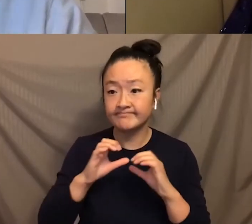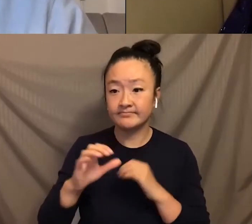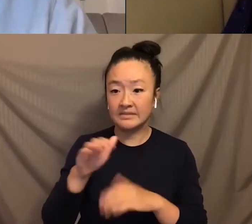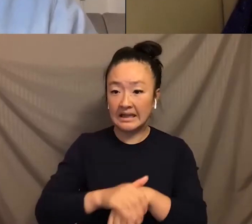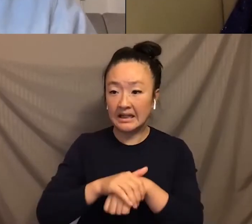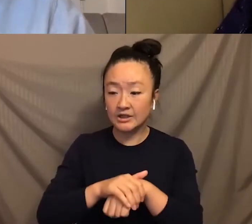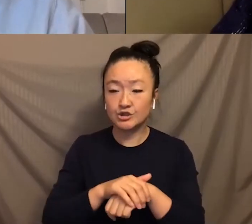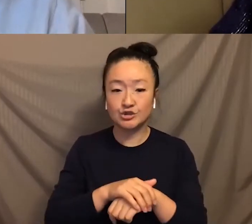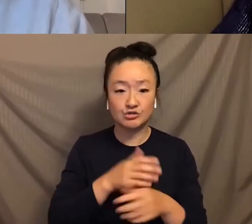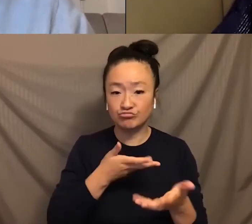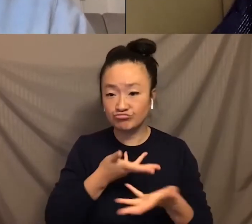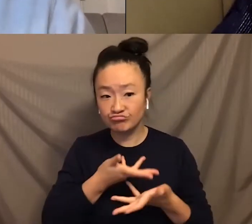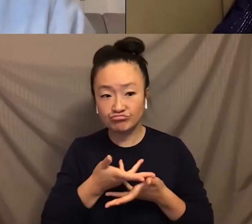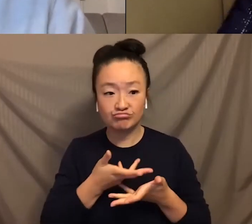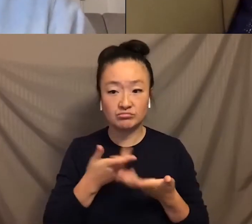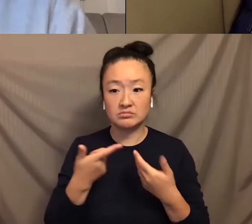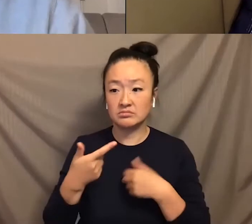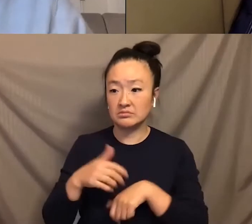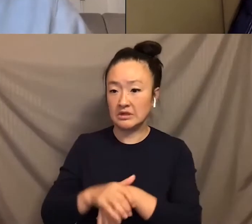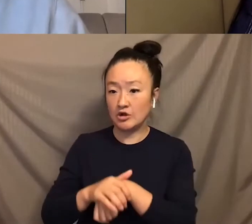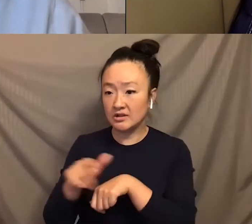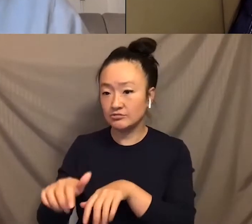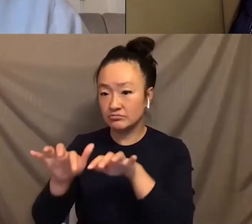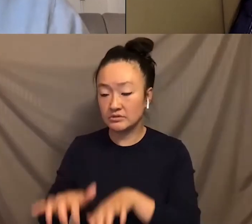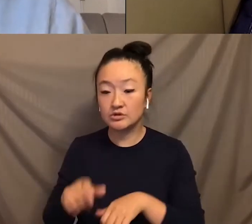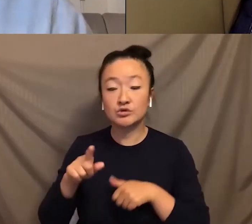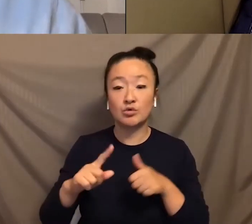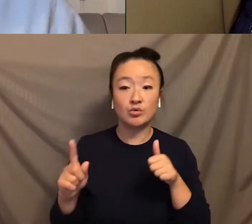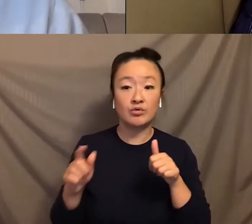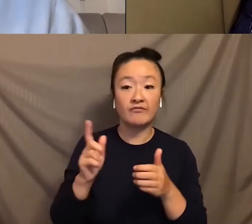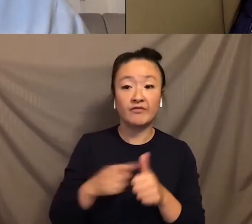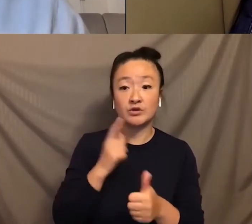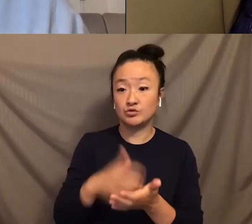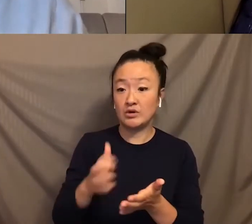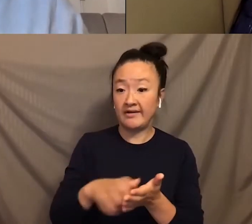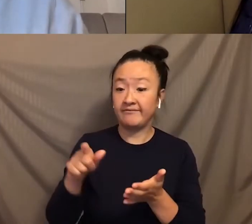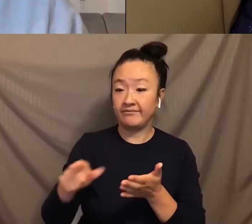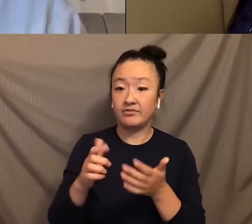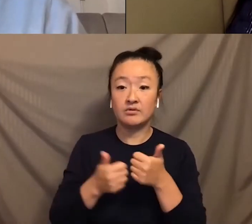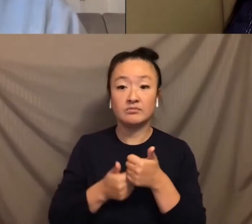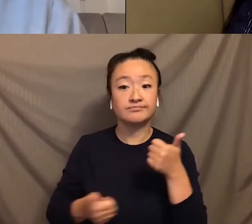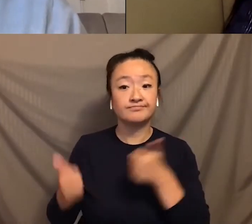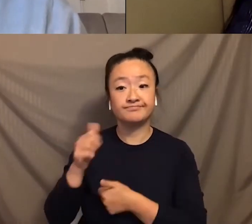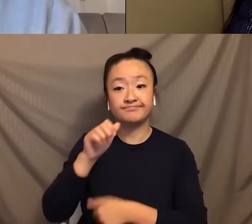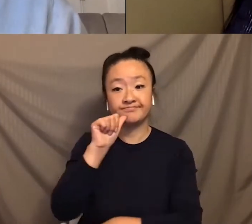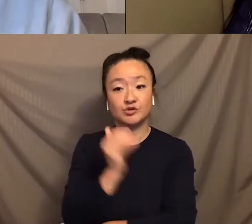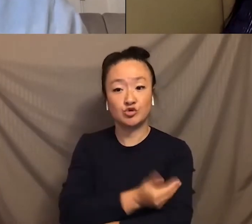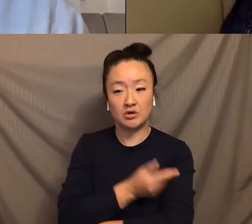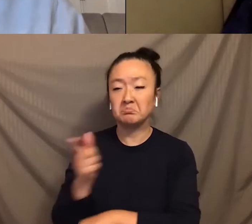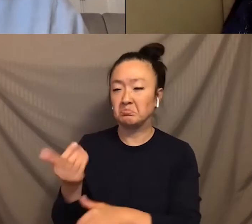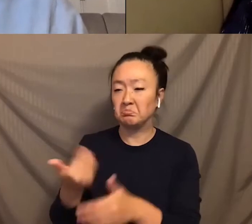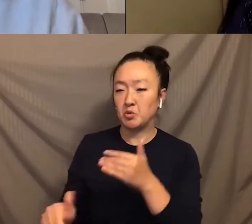it was verbally or on the page. And so after she wrote her first draft, her eldest daughter, who had been born in America, I